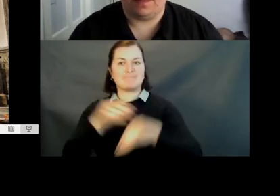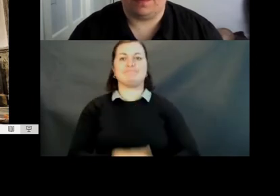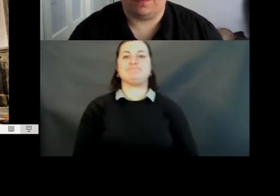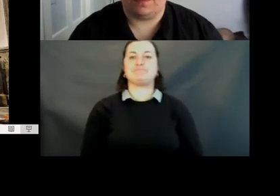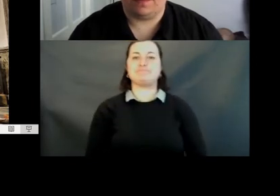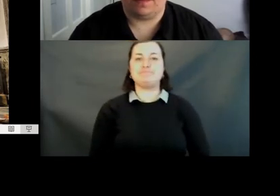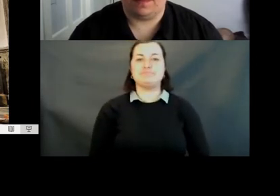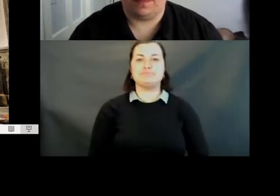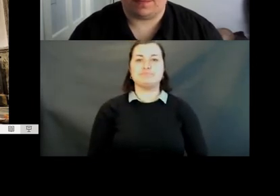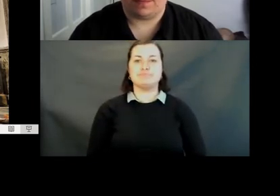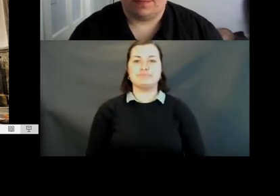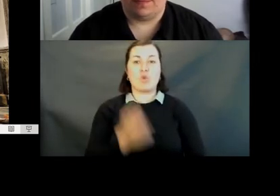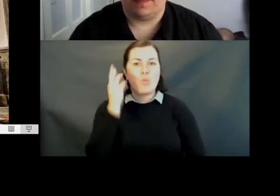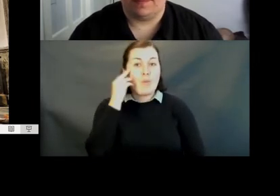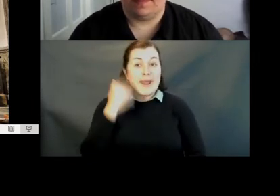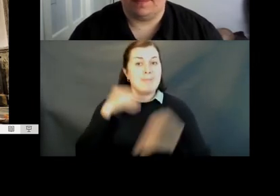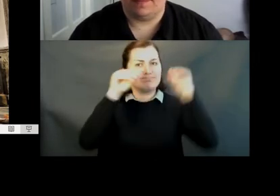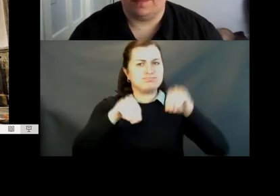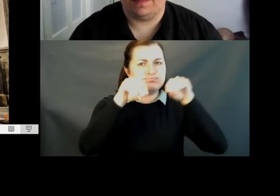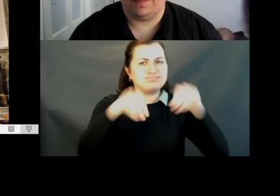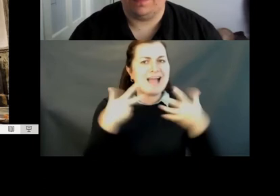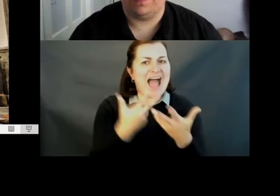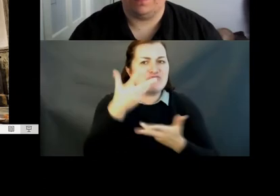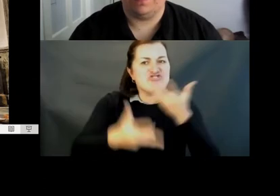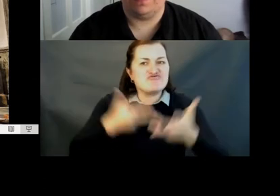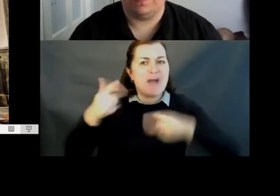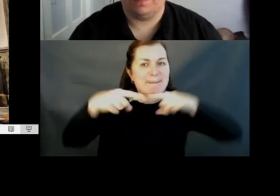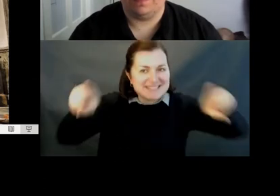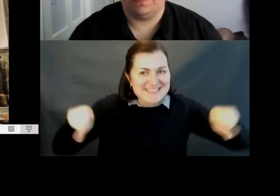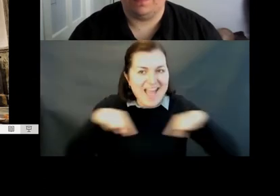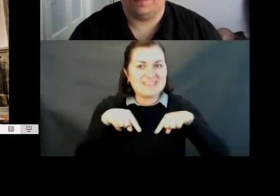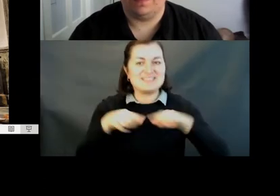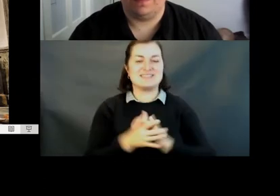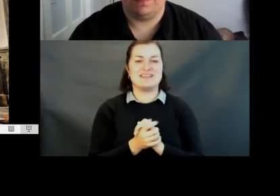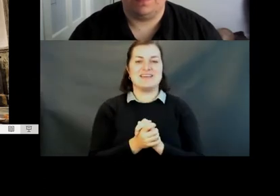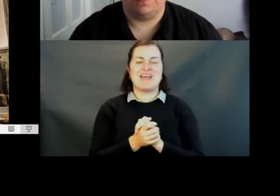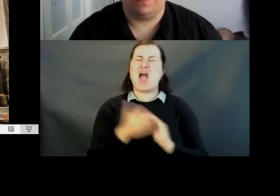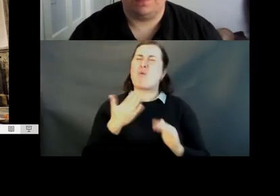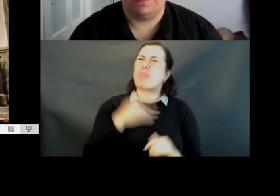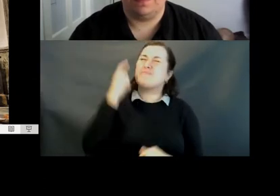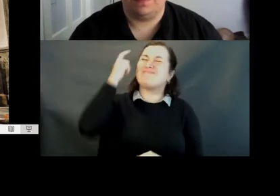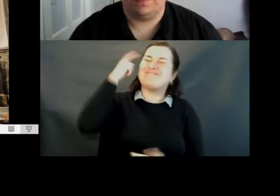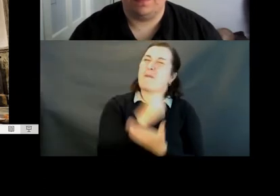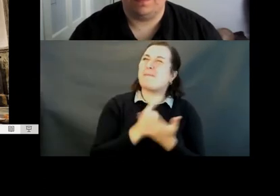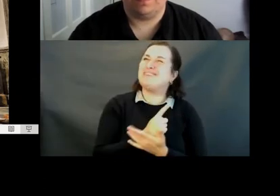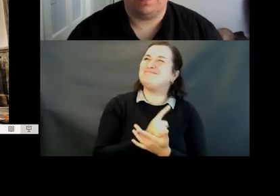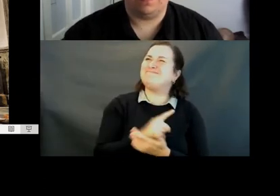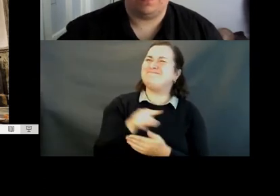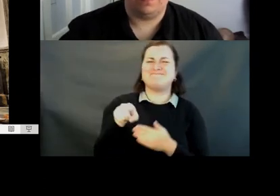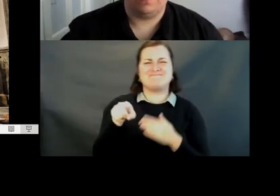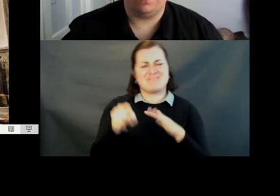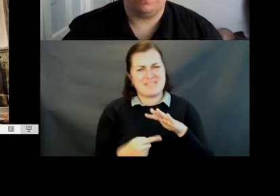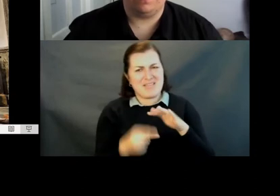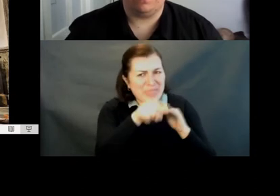to actually move the way around the set and find out exactly what is important and what isn't, because some things are going to